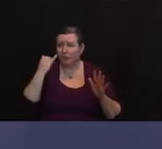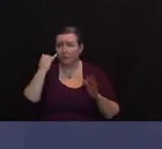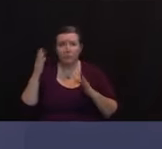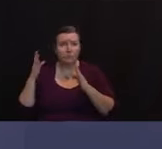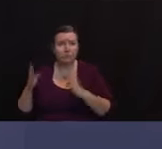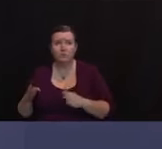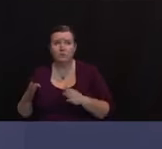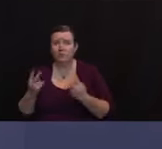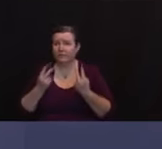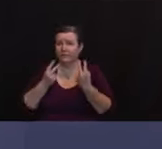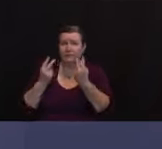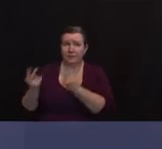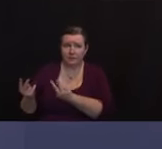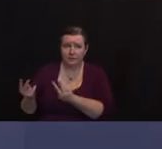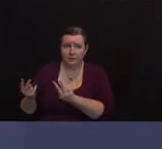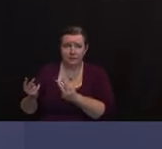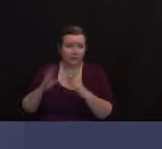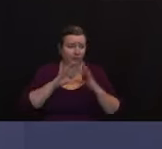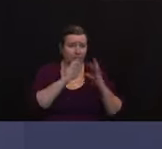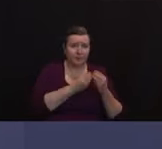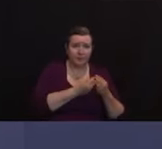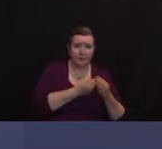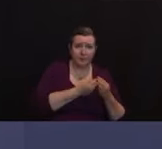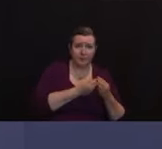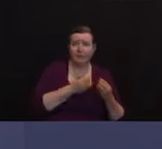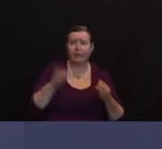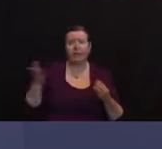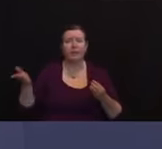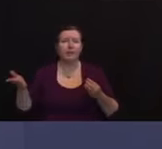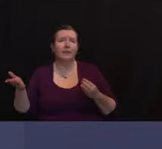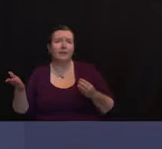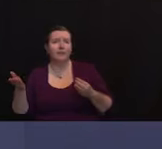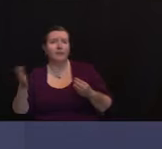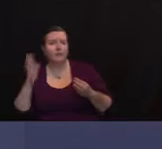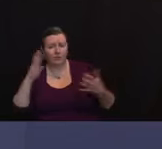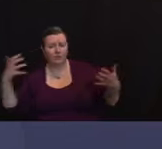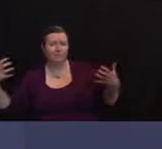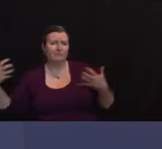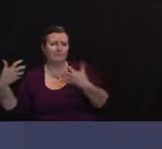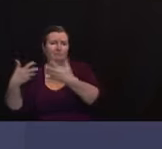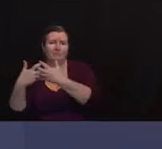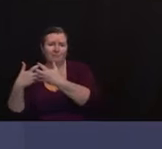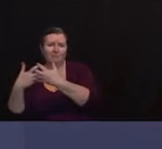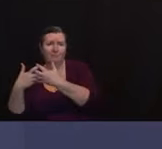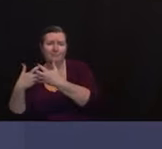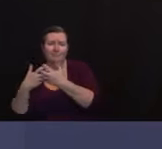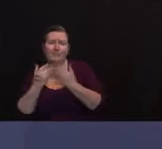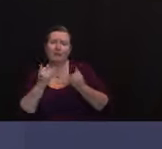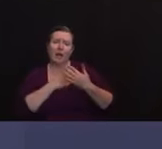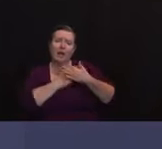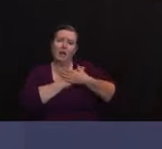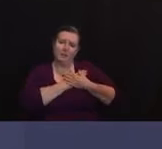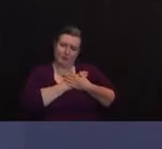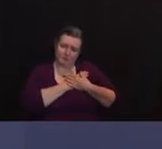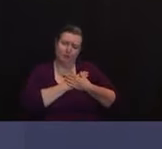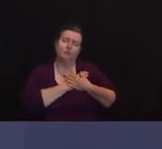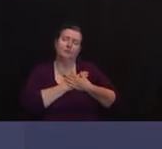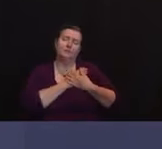situation would be consistent with the intent of the term compassionate care